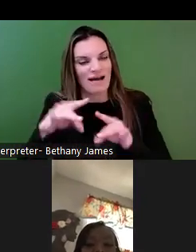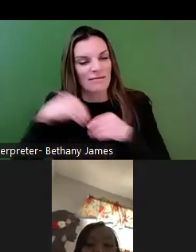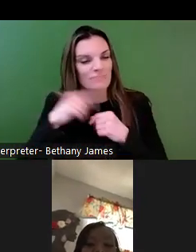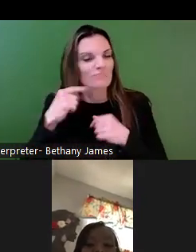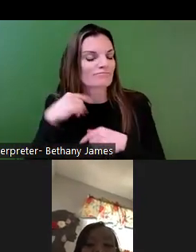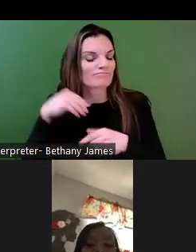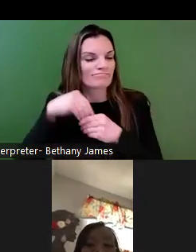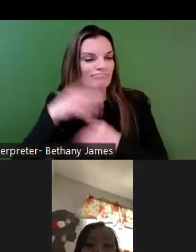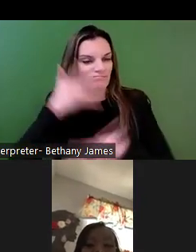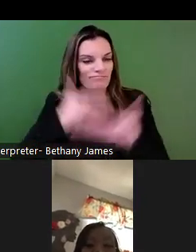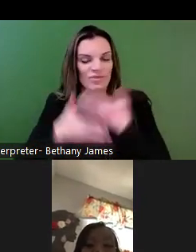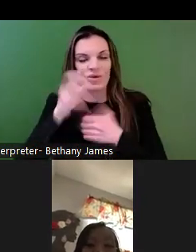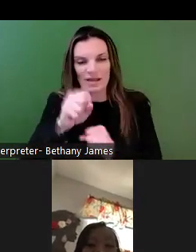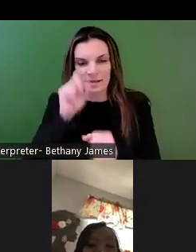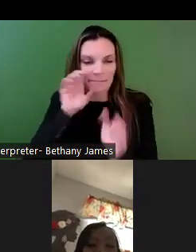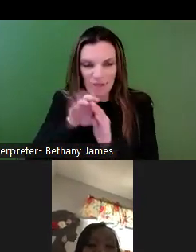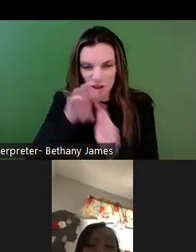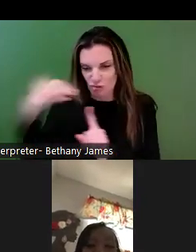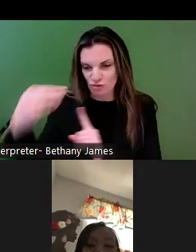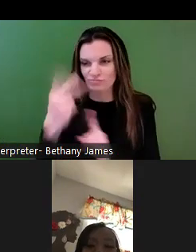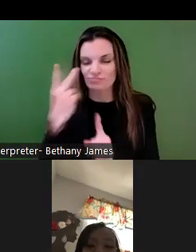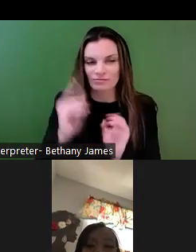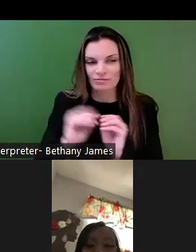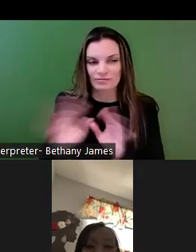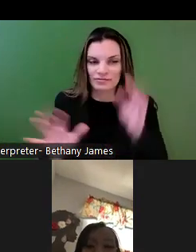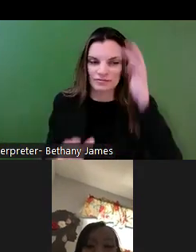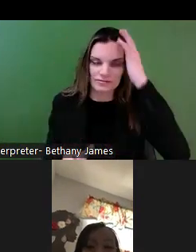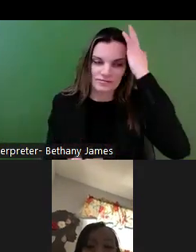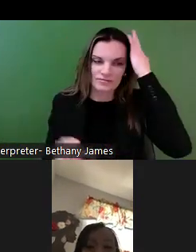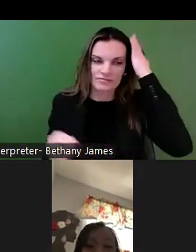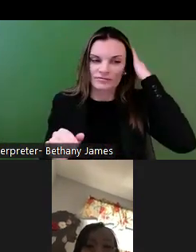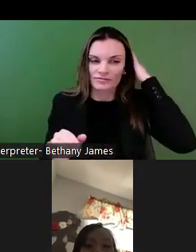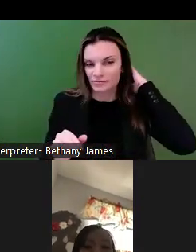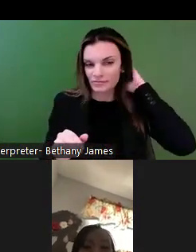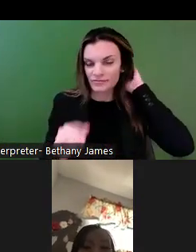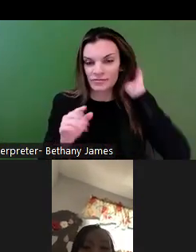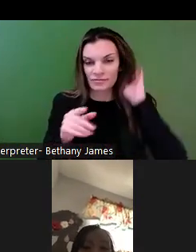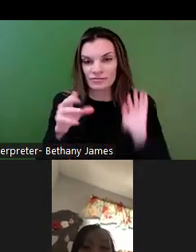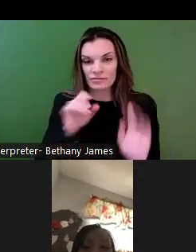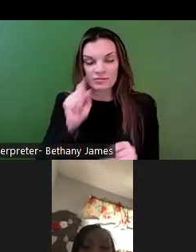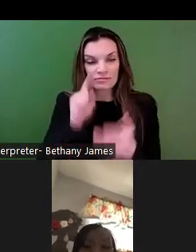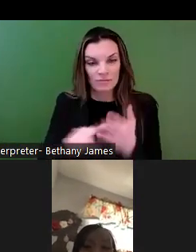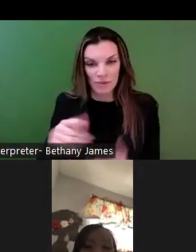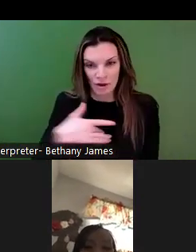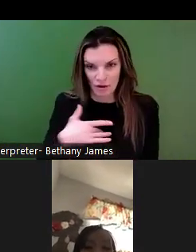can do, like Dopplers of the heart and of the brain, just to figure out if there's a vasospasm.